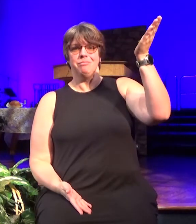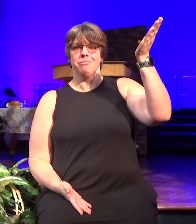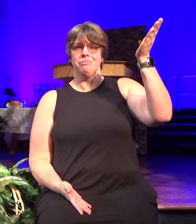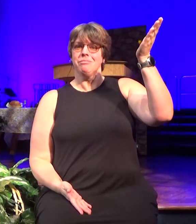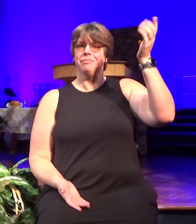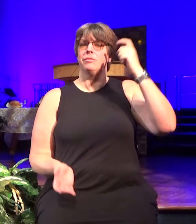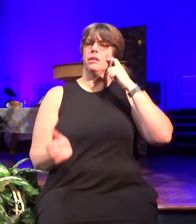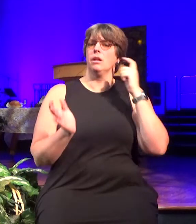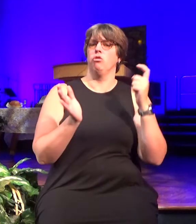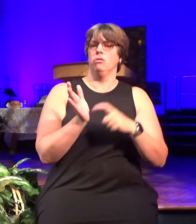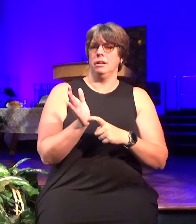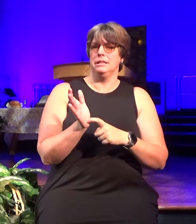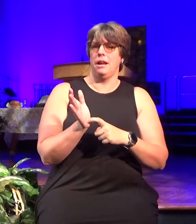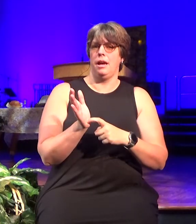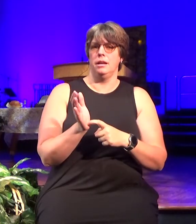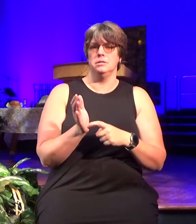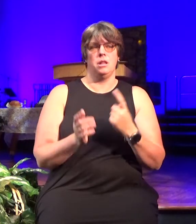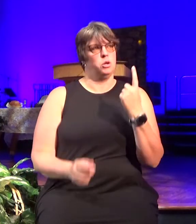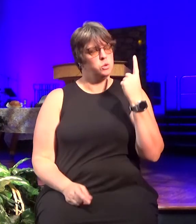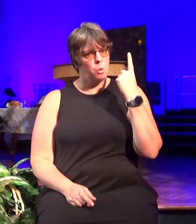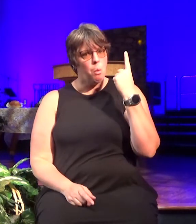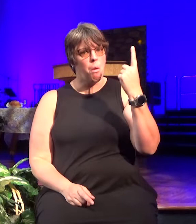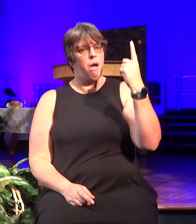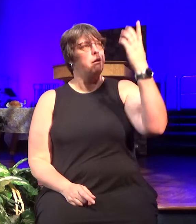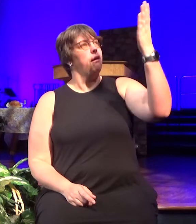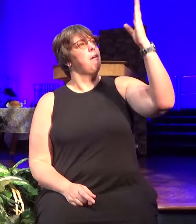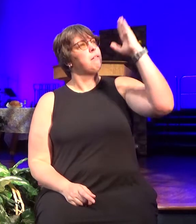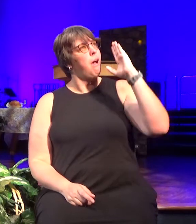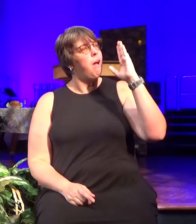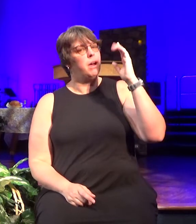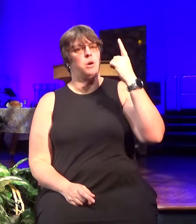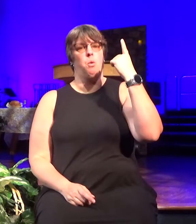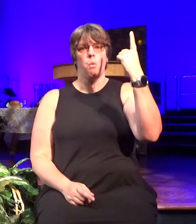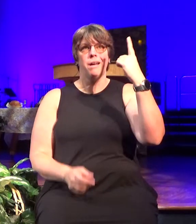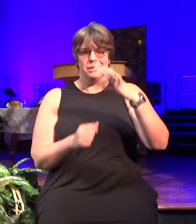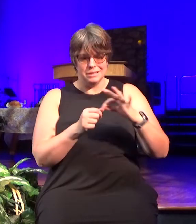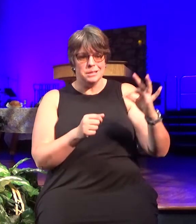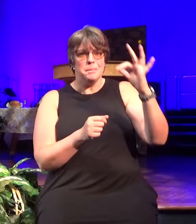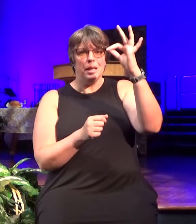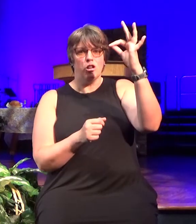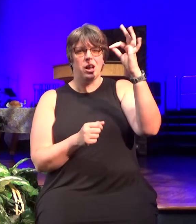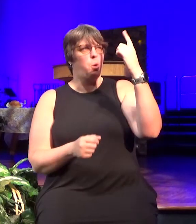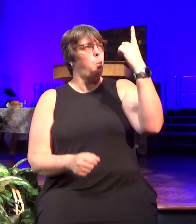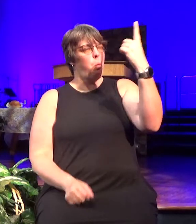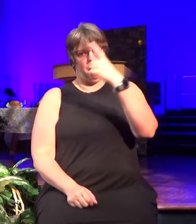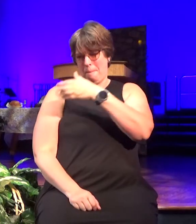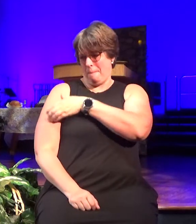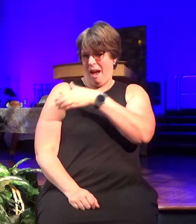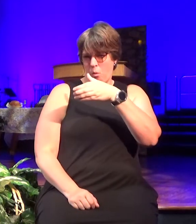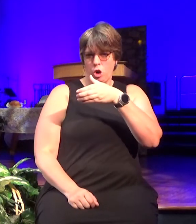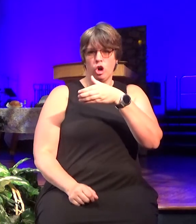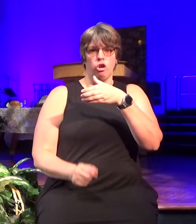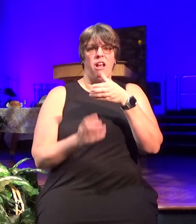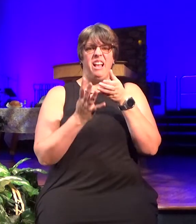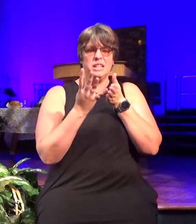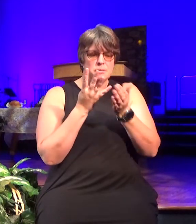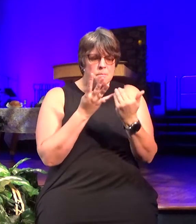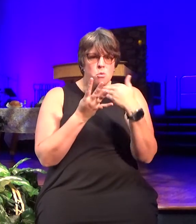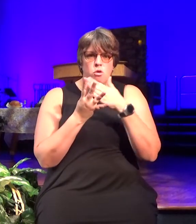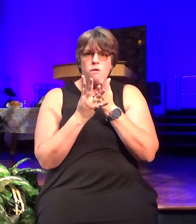is one God, one Spirit, one power that moves in and through all.